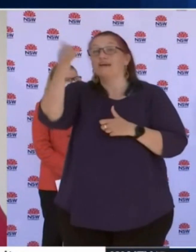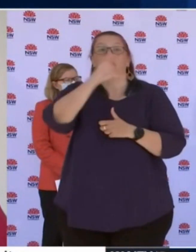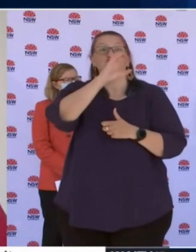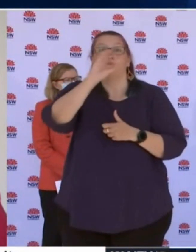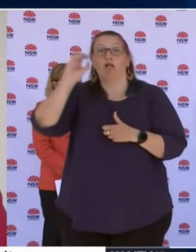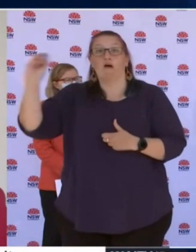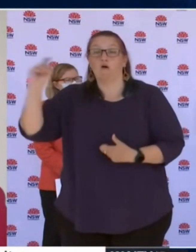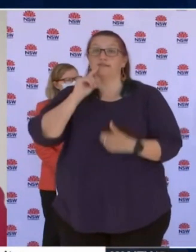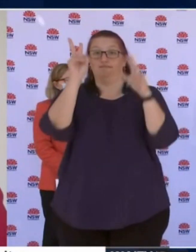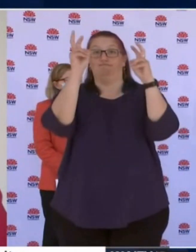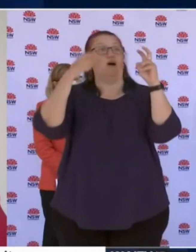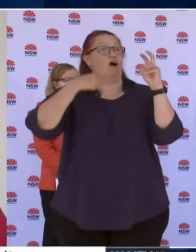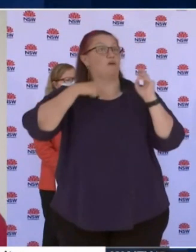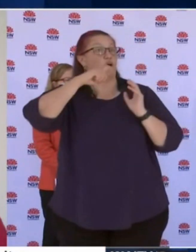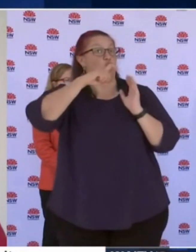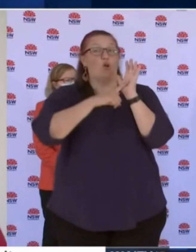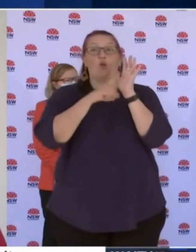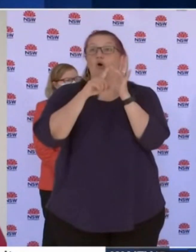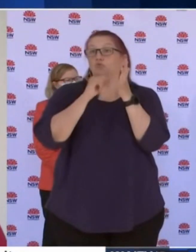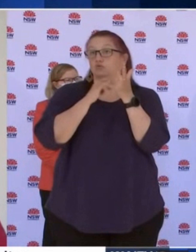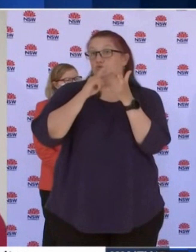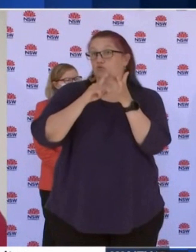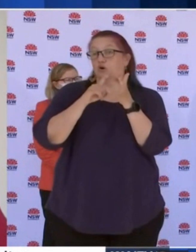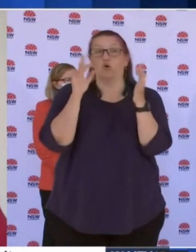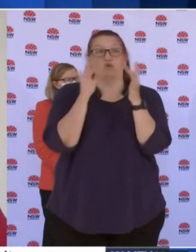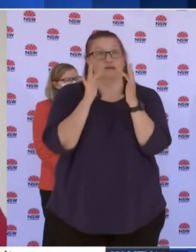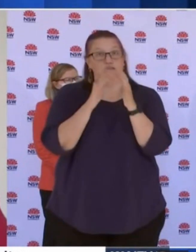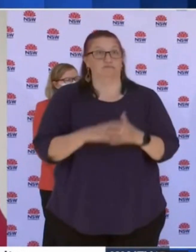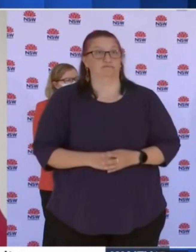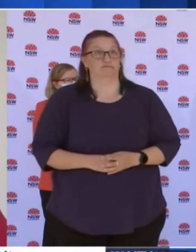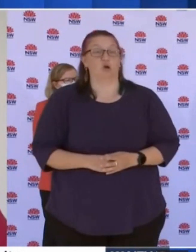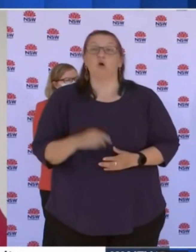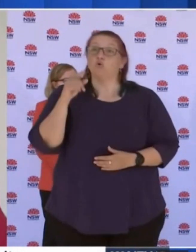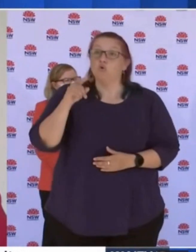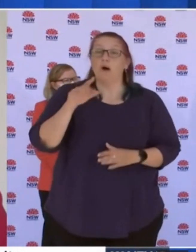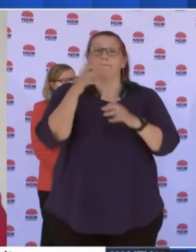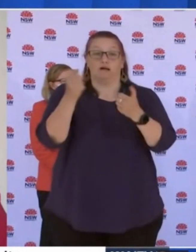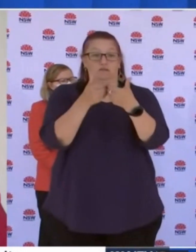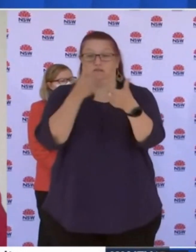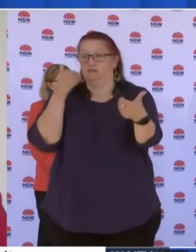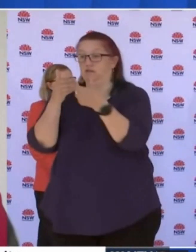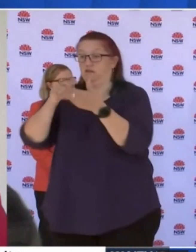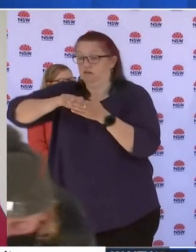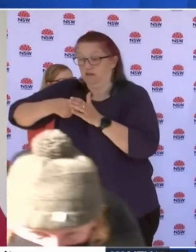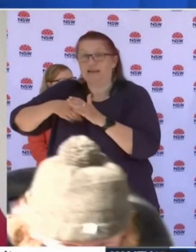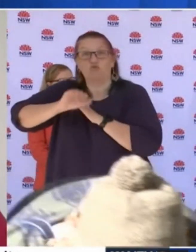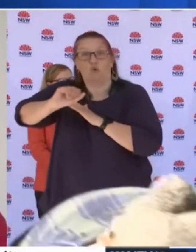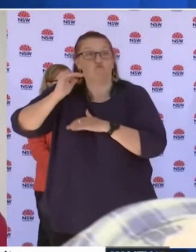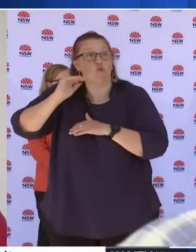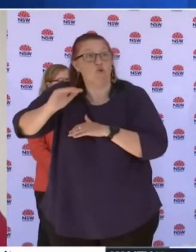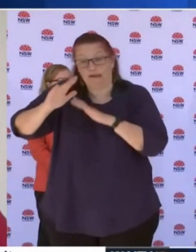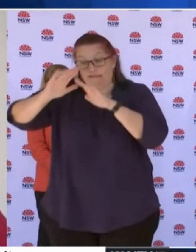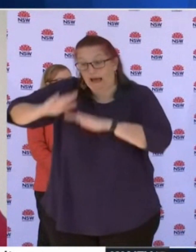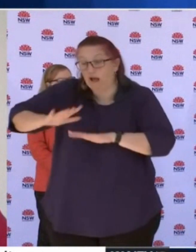house. If you're deemed to be a casual contact, please follow the health advice. The health advice will depend on the venue you are